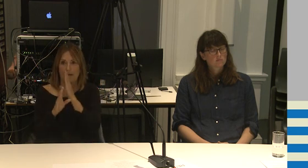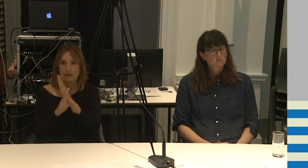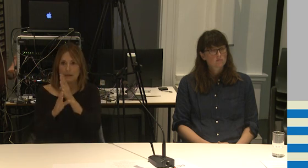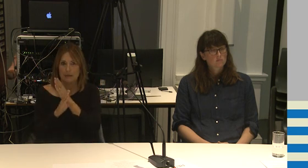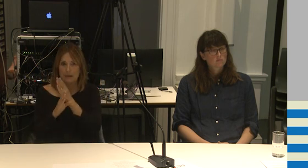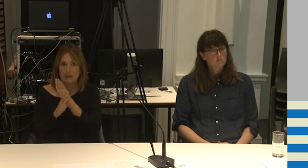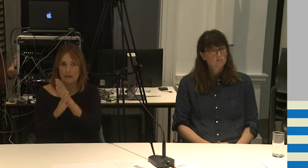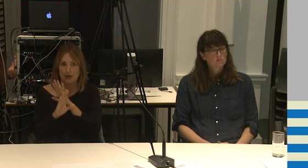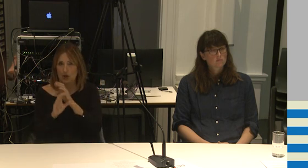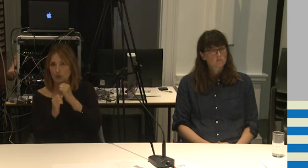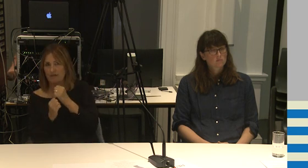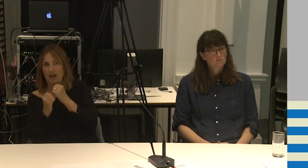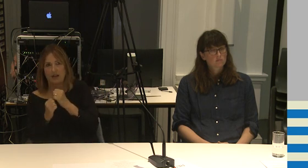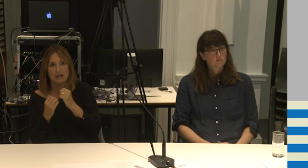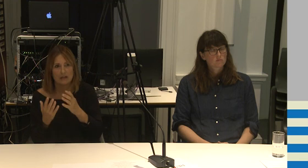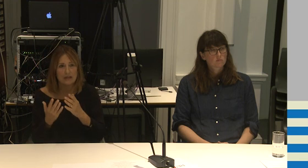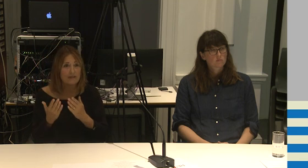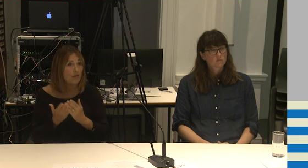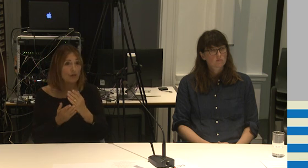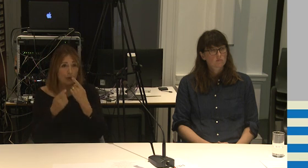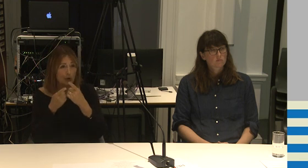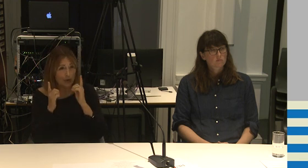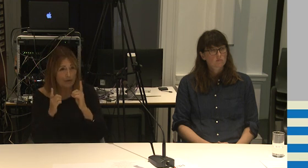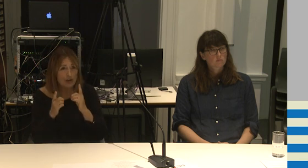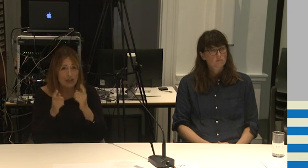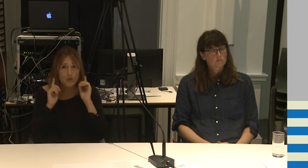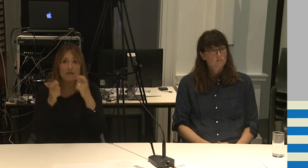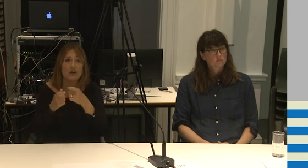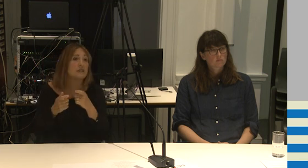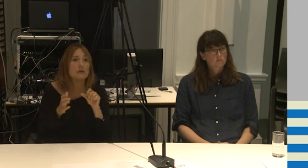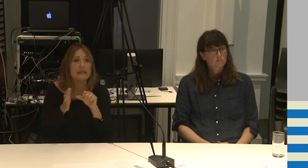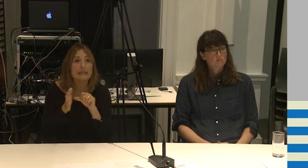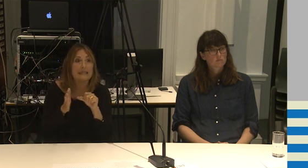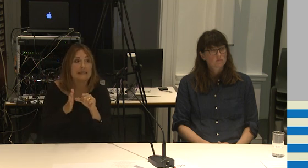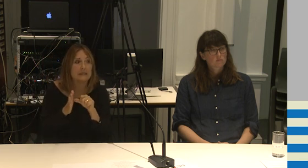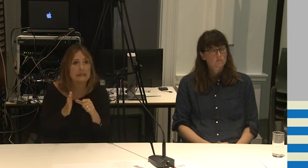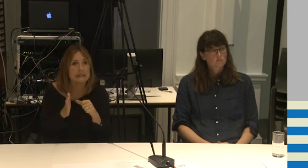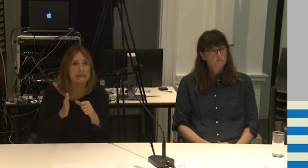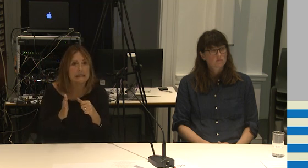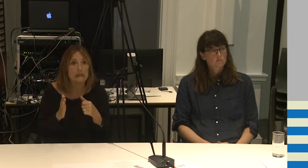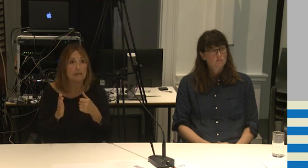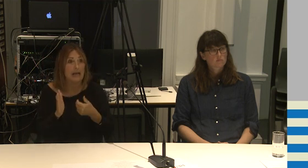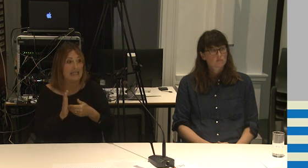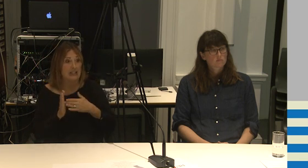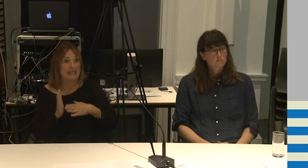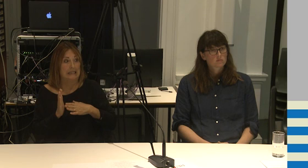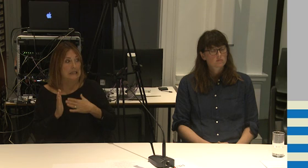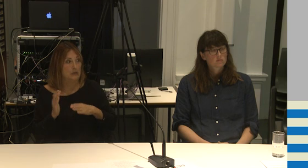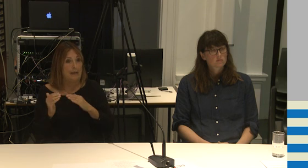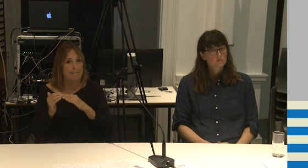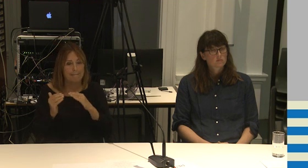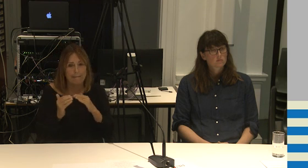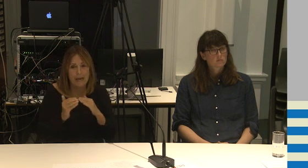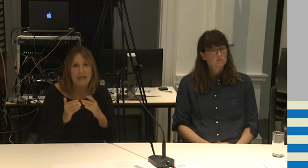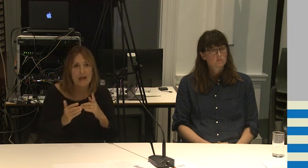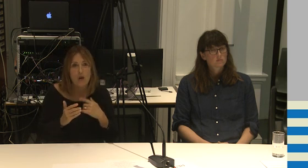not have to fight. That even through university, it was more difficult to try to get these additional needs met. So I